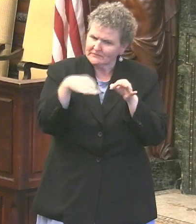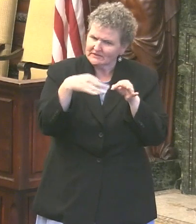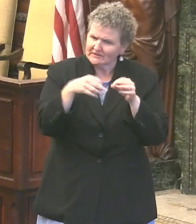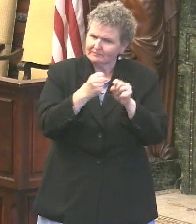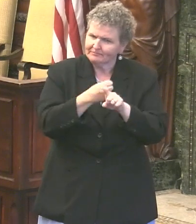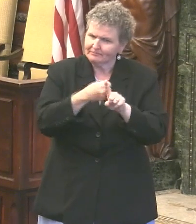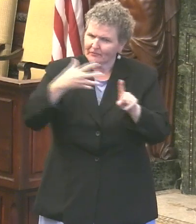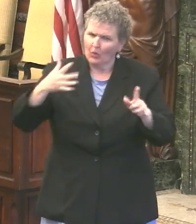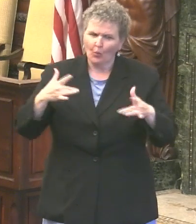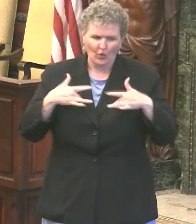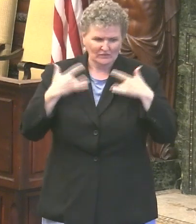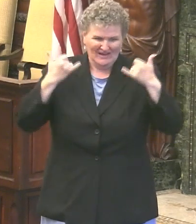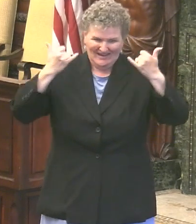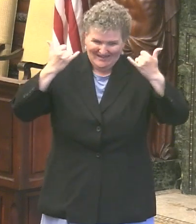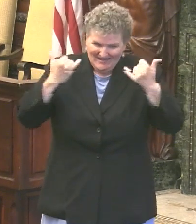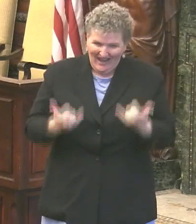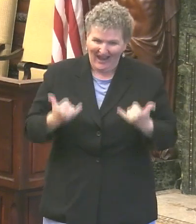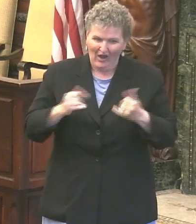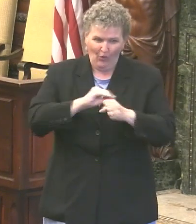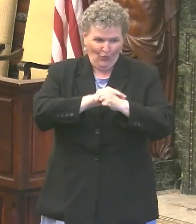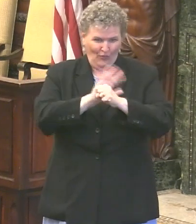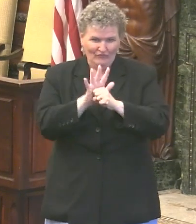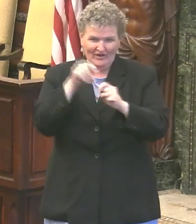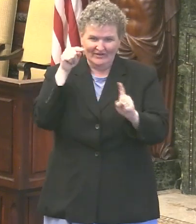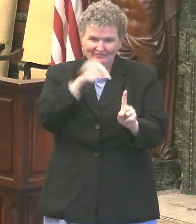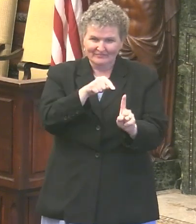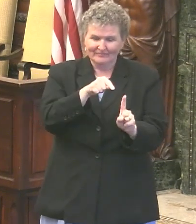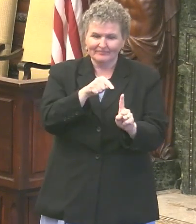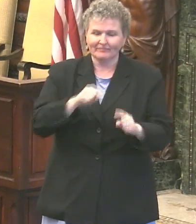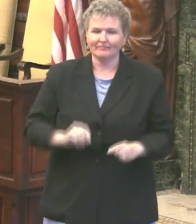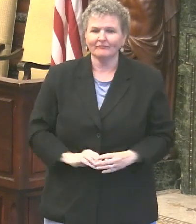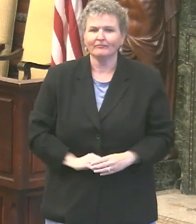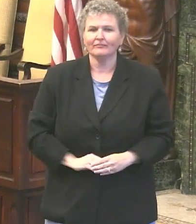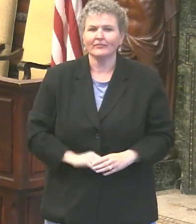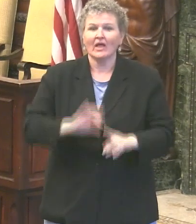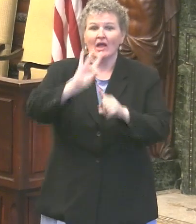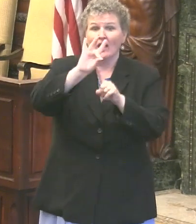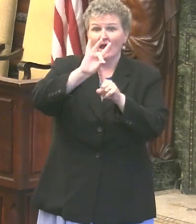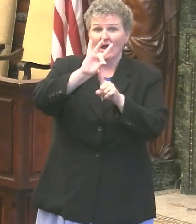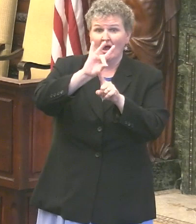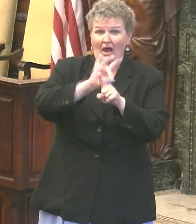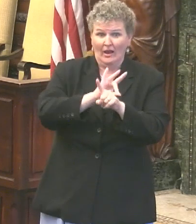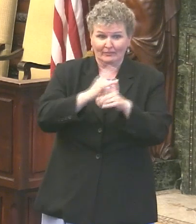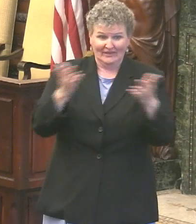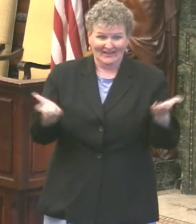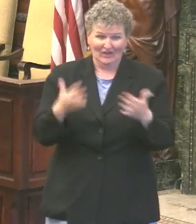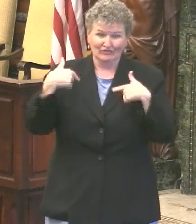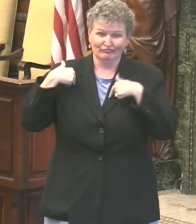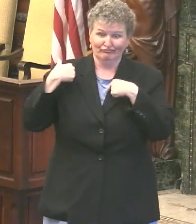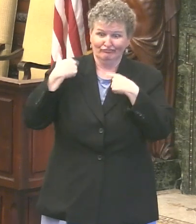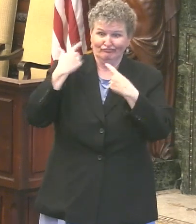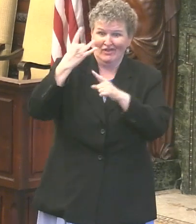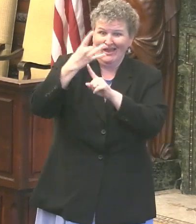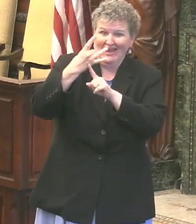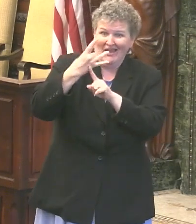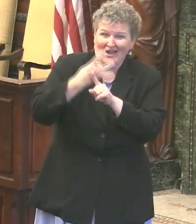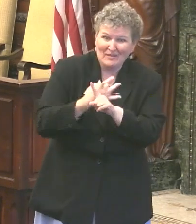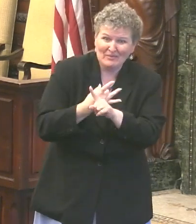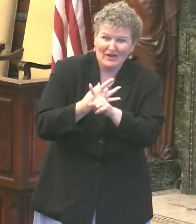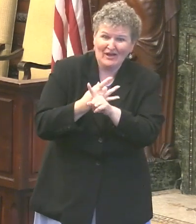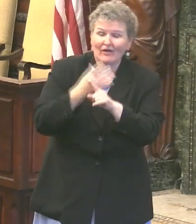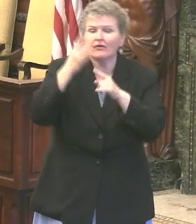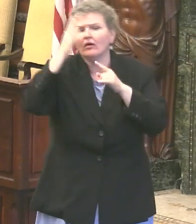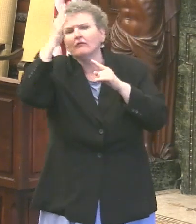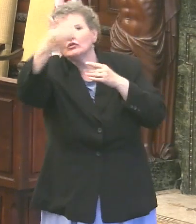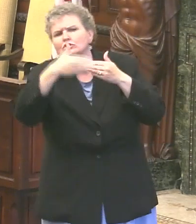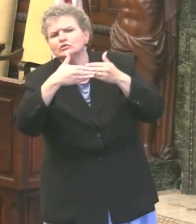this virus, taking the big picture. The virus has been here about 8 months on this earth. So what have we learned and what does the future look like? So